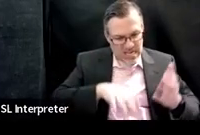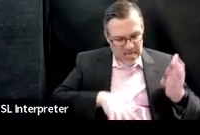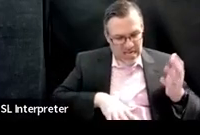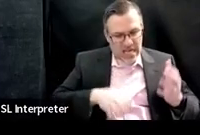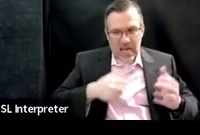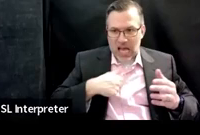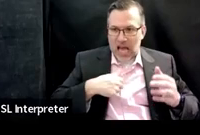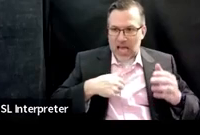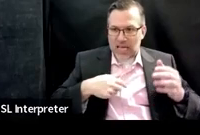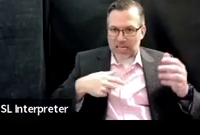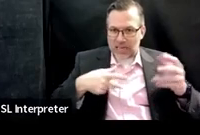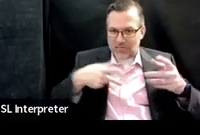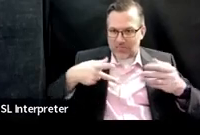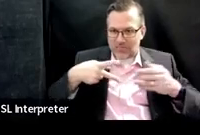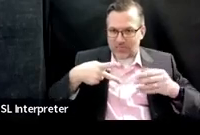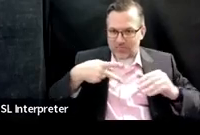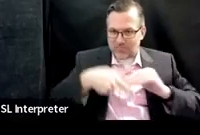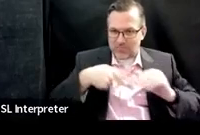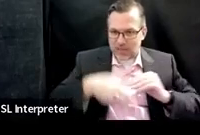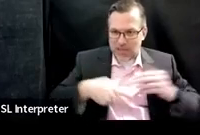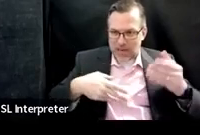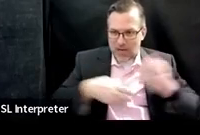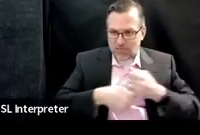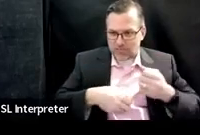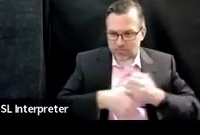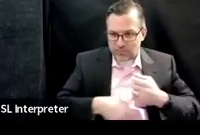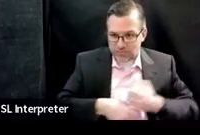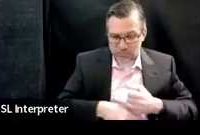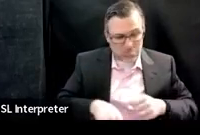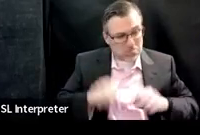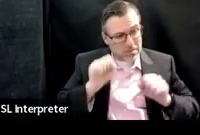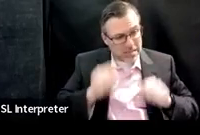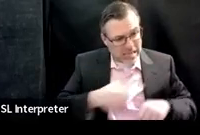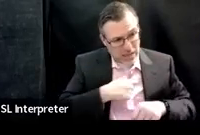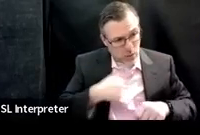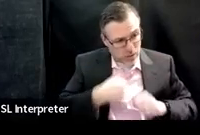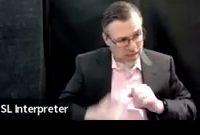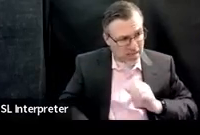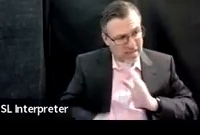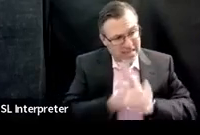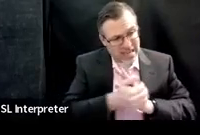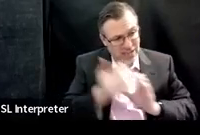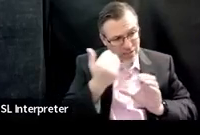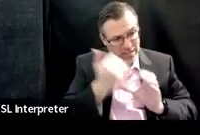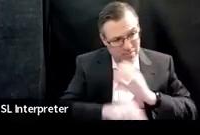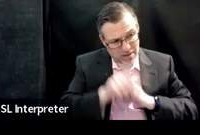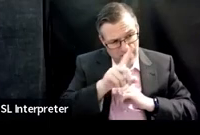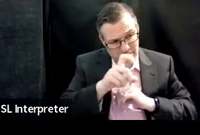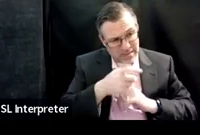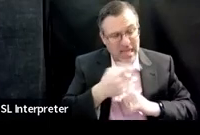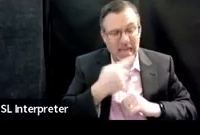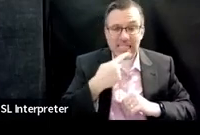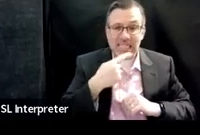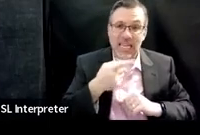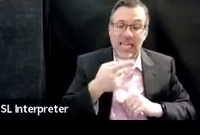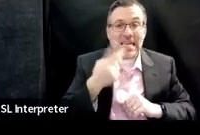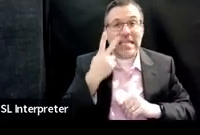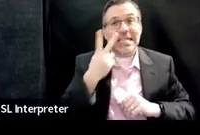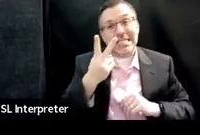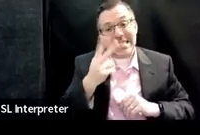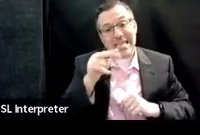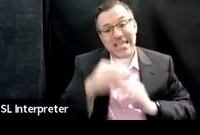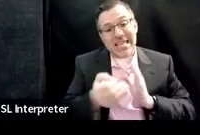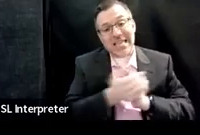with me. So would it be inappropriate to attach the email, just say, see attached email of parent concerns?